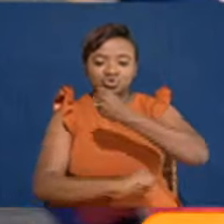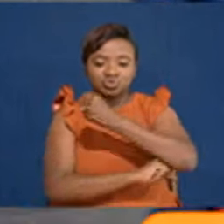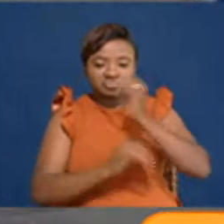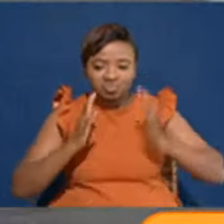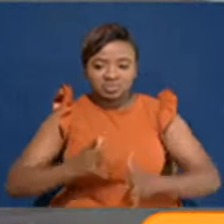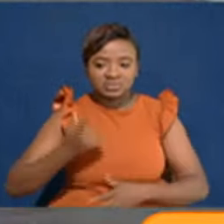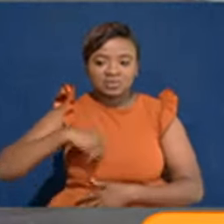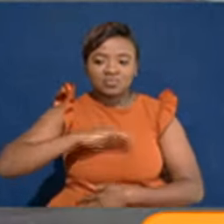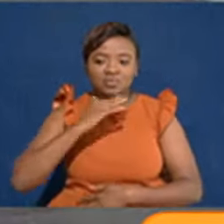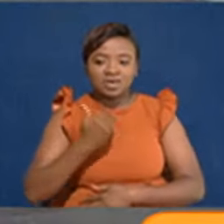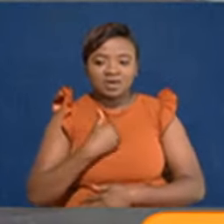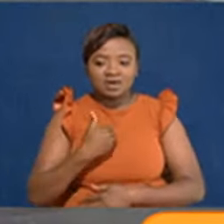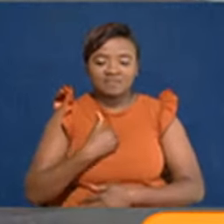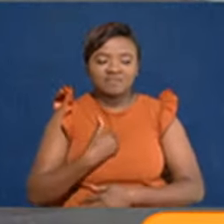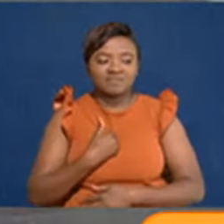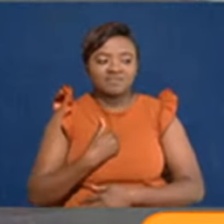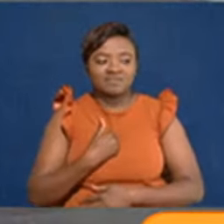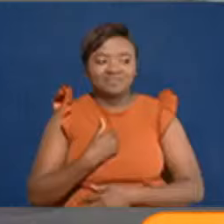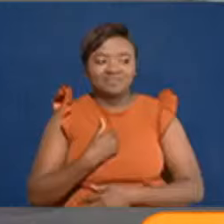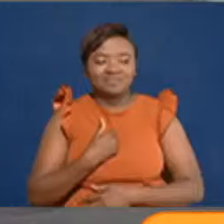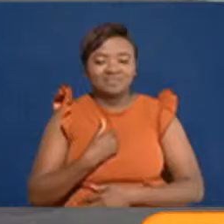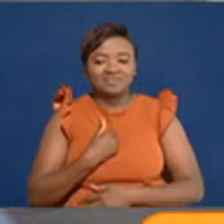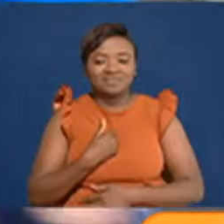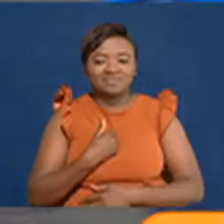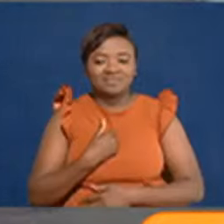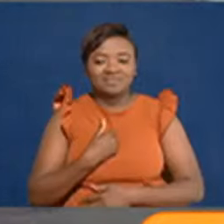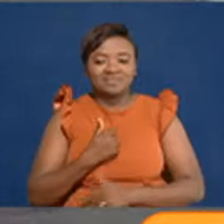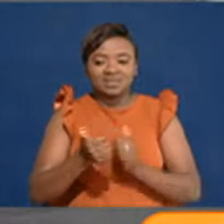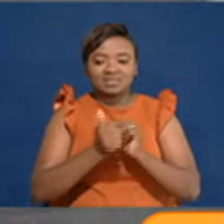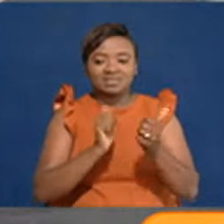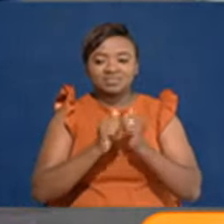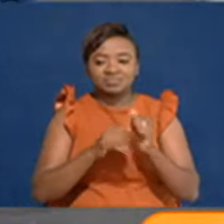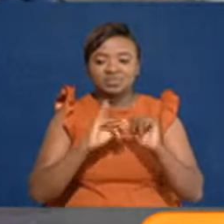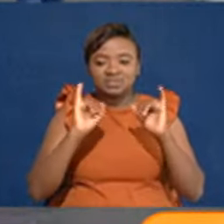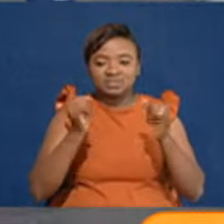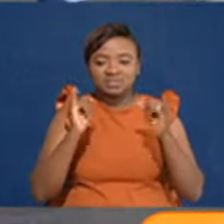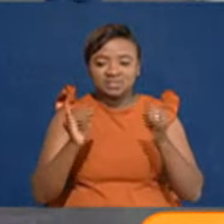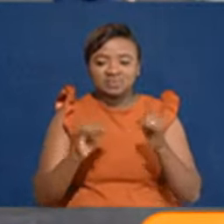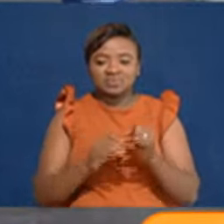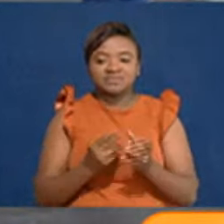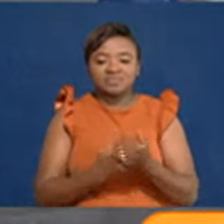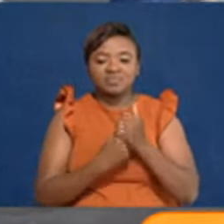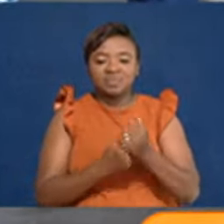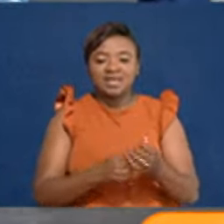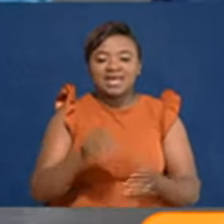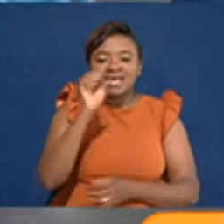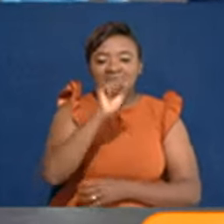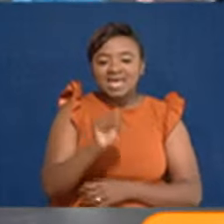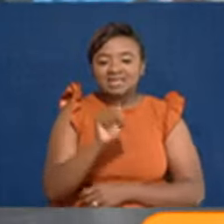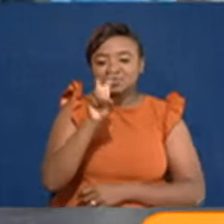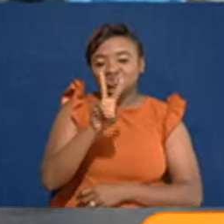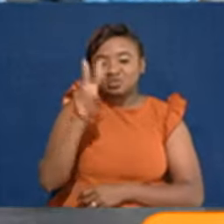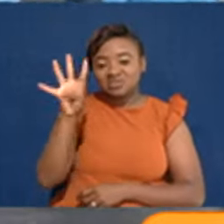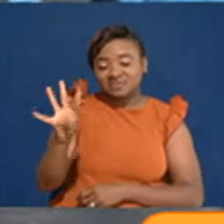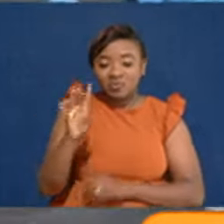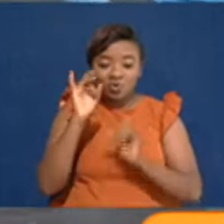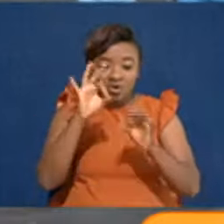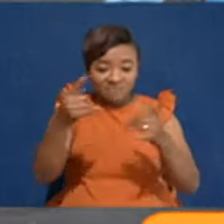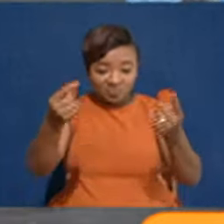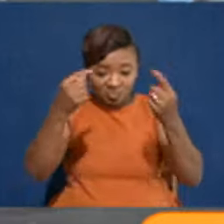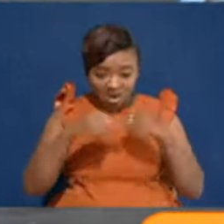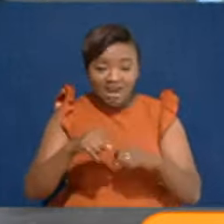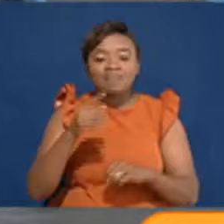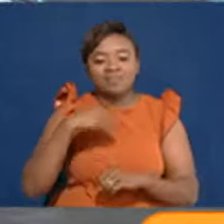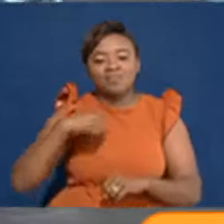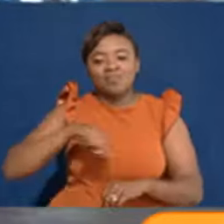we are having on our sports news with the Olympics partnership. So S24 is what we are using. So if we could joke, Olive, we